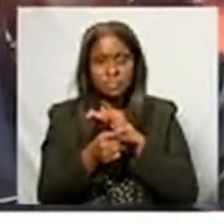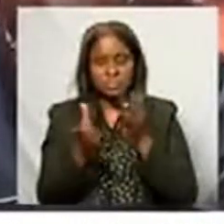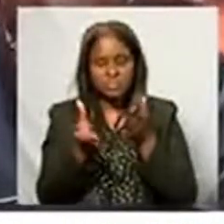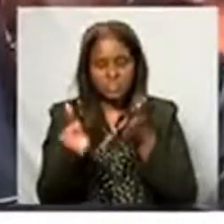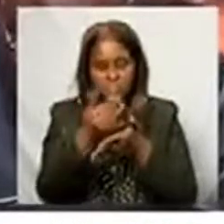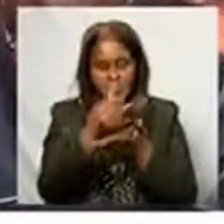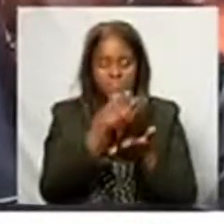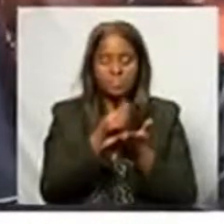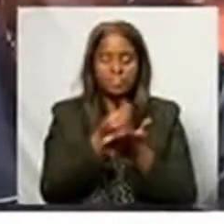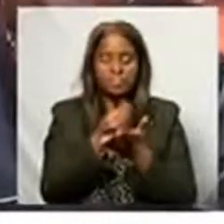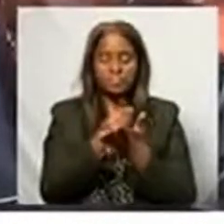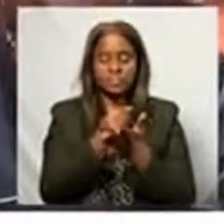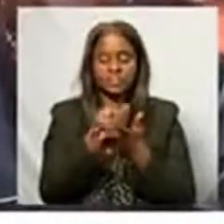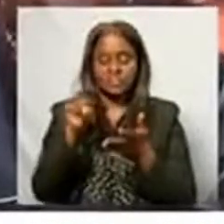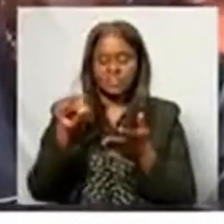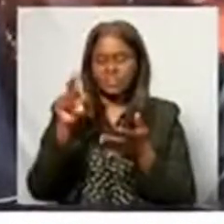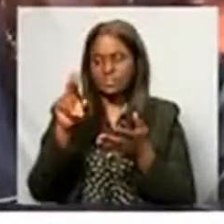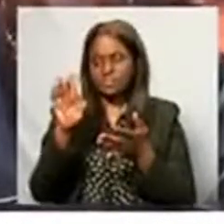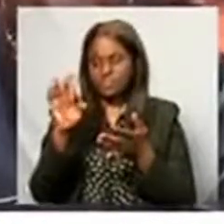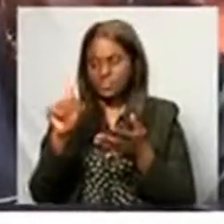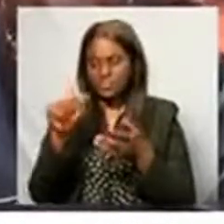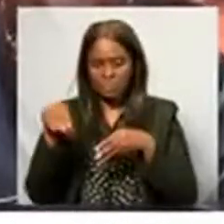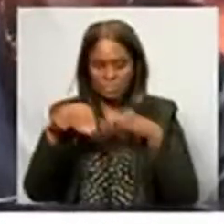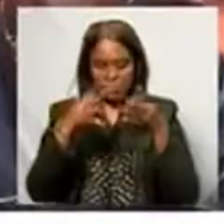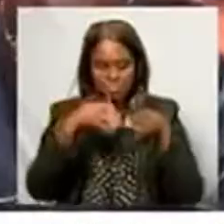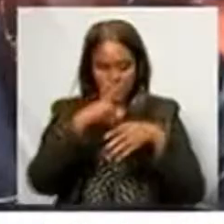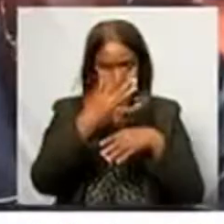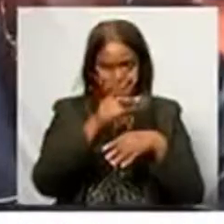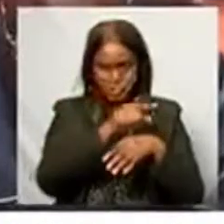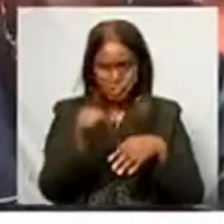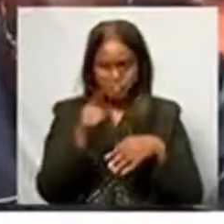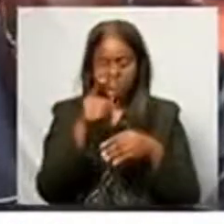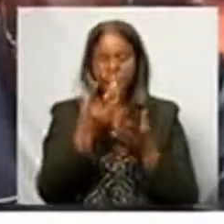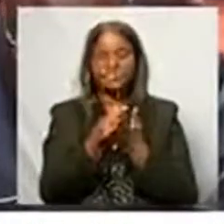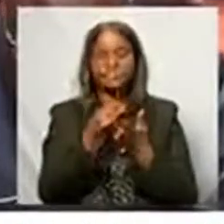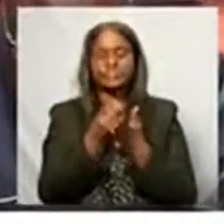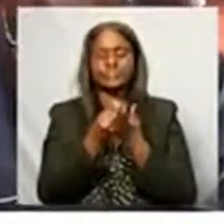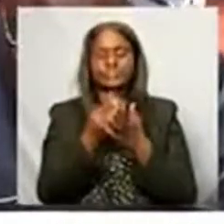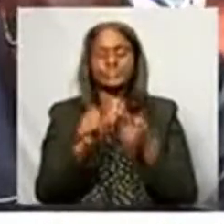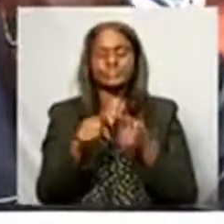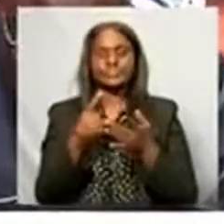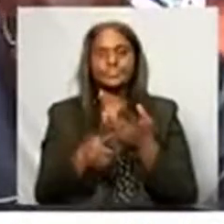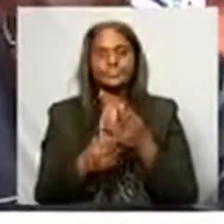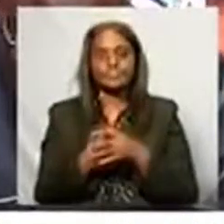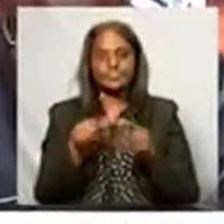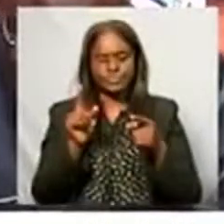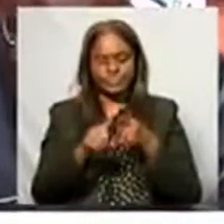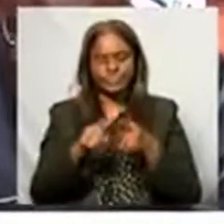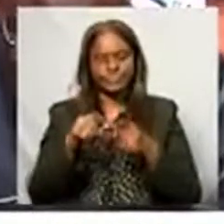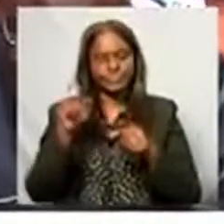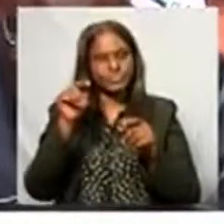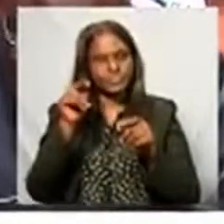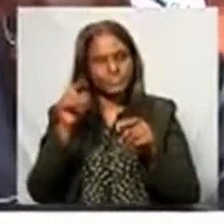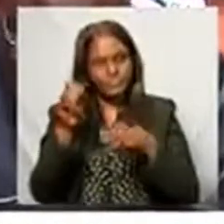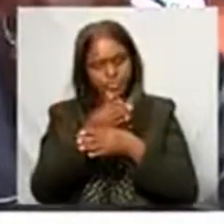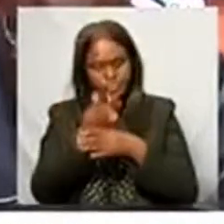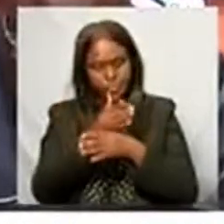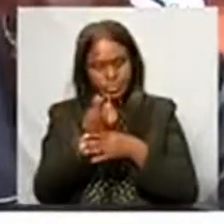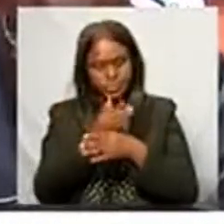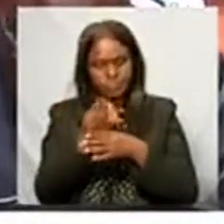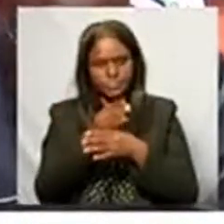collecting the tolls, NRFA has given out those toll gates to the concessionaire.